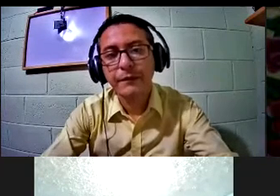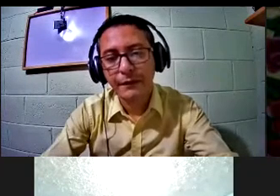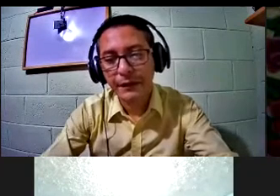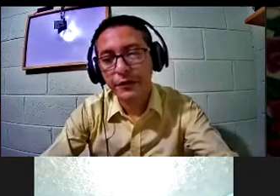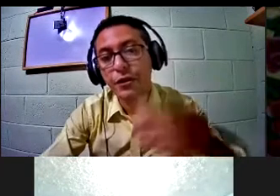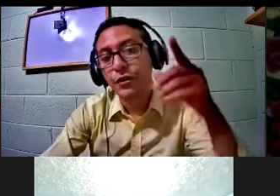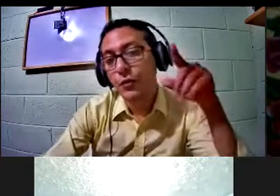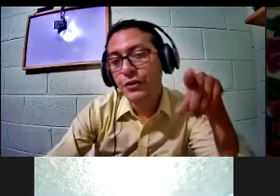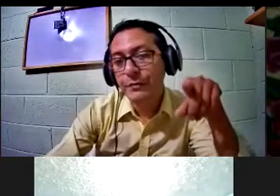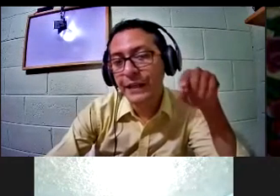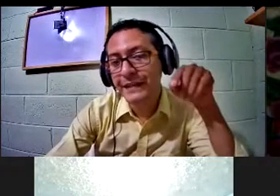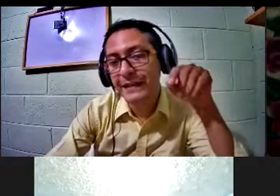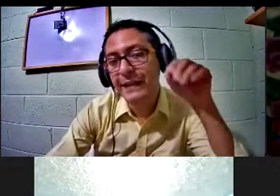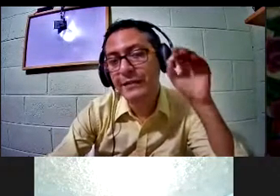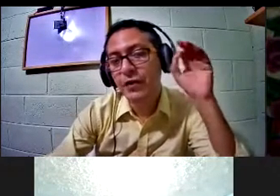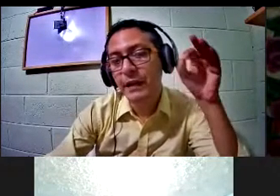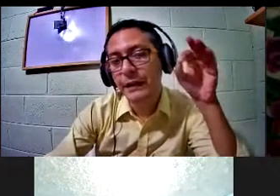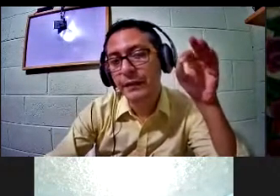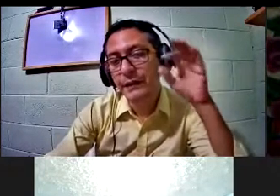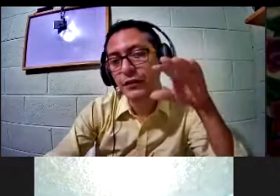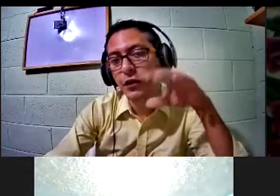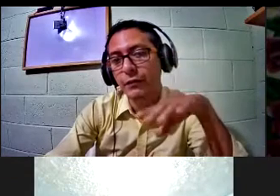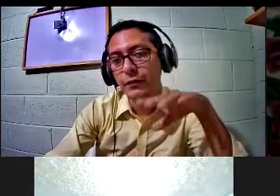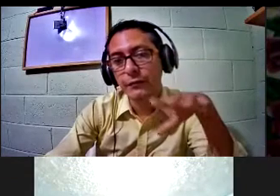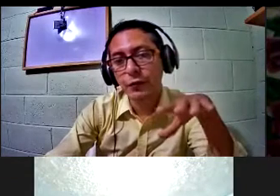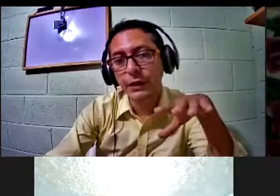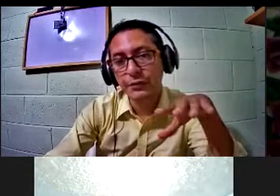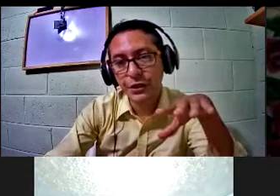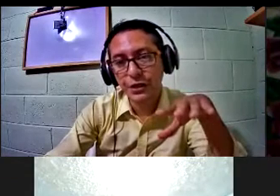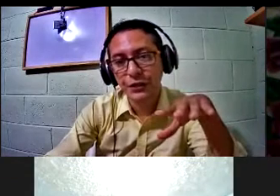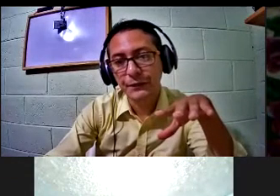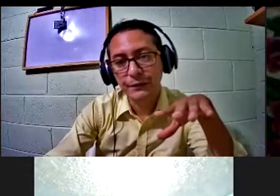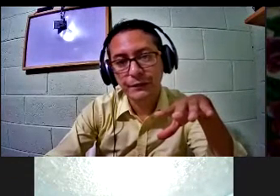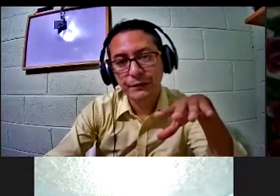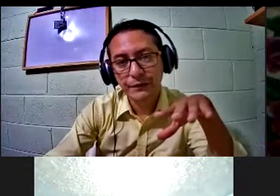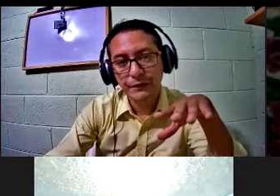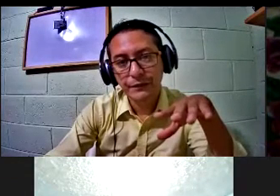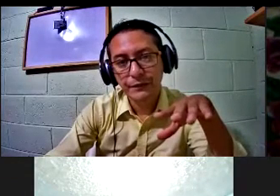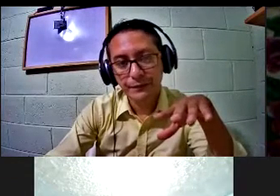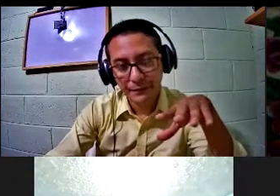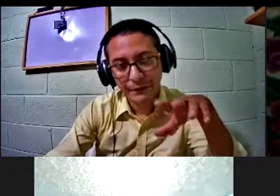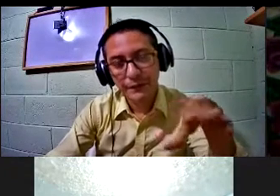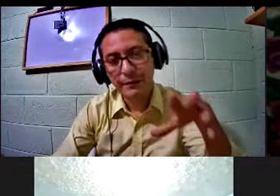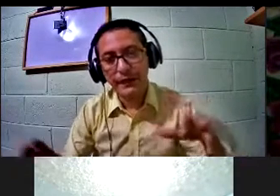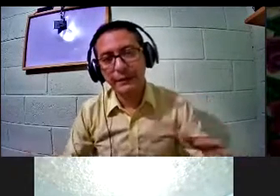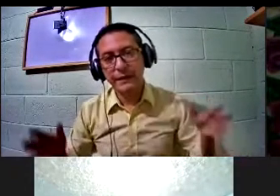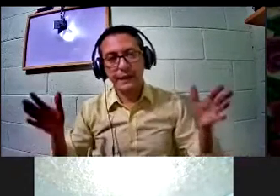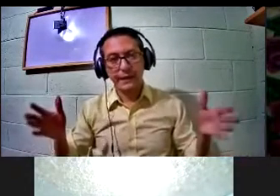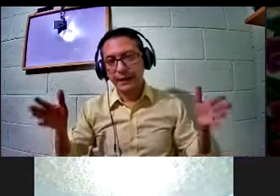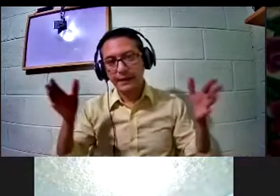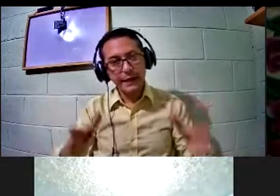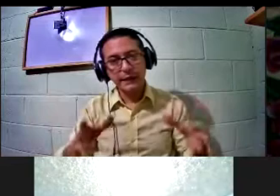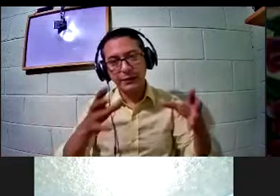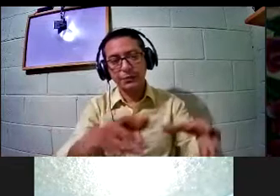alcaldías. So, what you mean is this, that some activities come with a position. Mm-hmm. Some activities